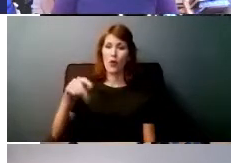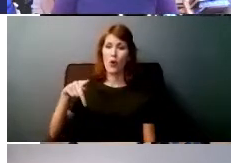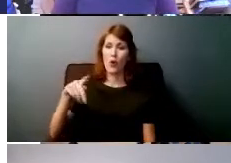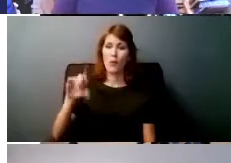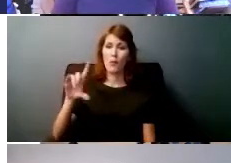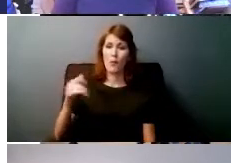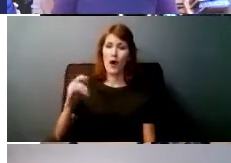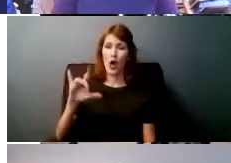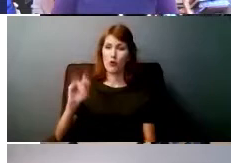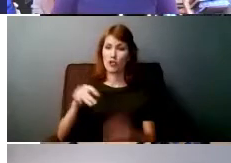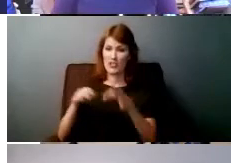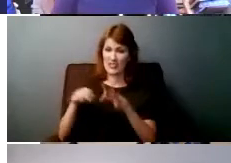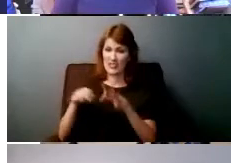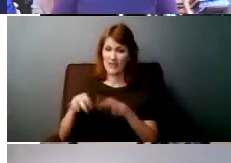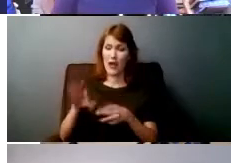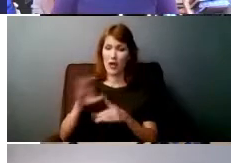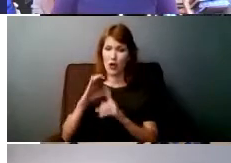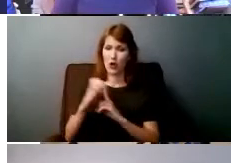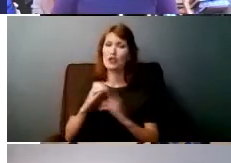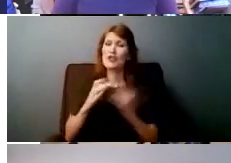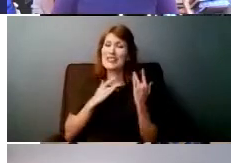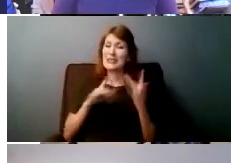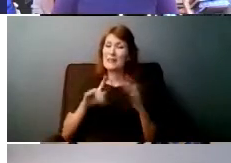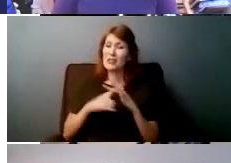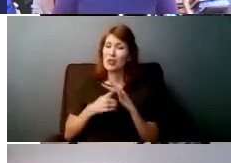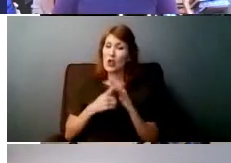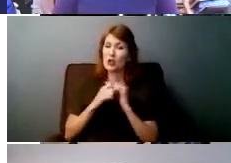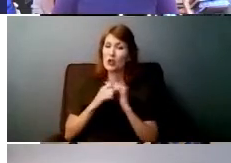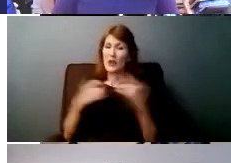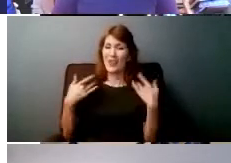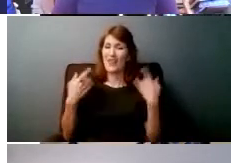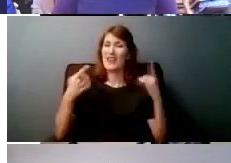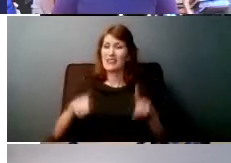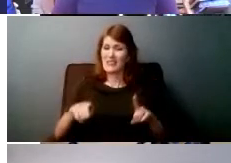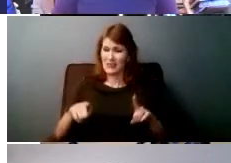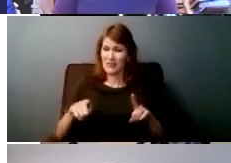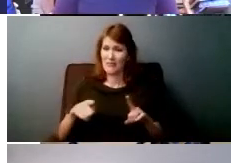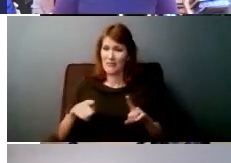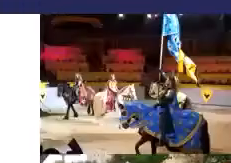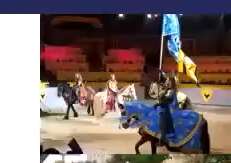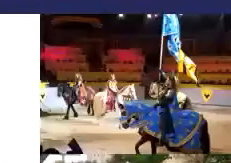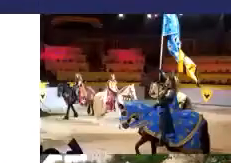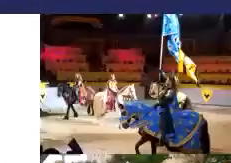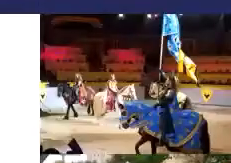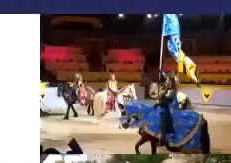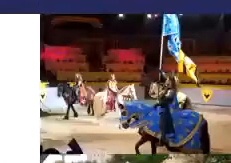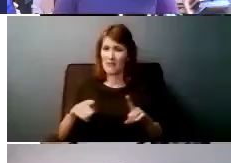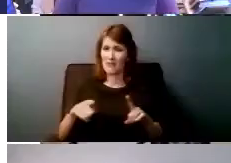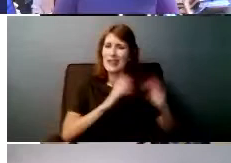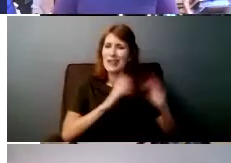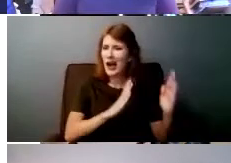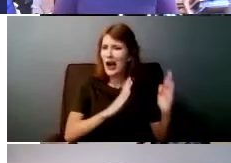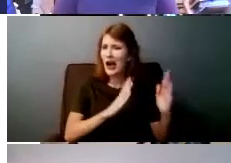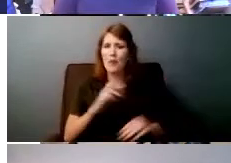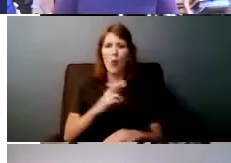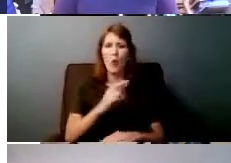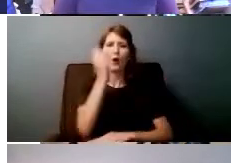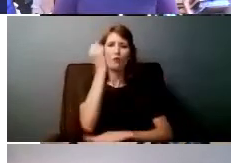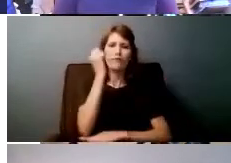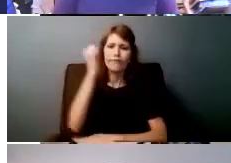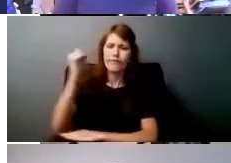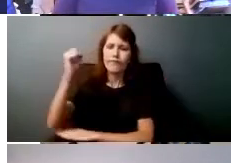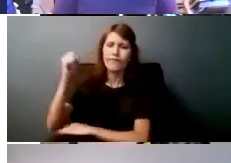usually starts when they start exhibiting events, things that mark the passage of time, things that mark major milestones in a person's